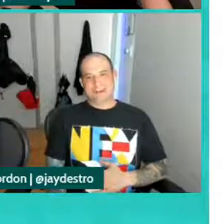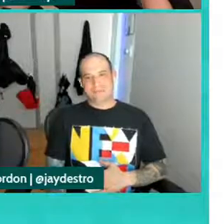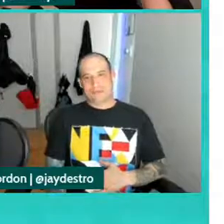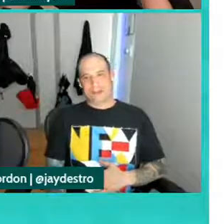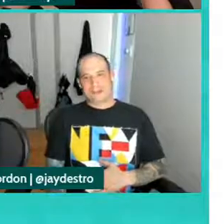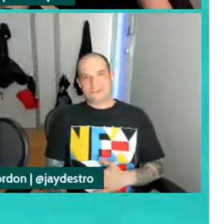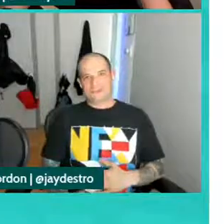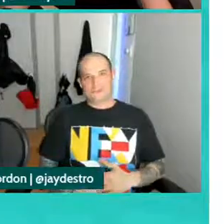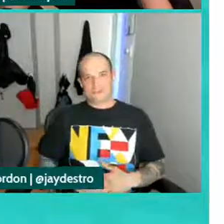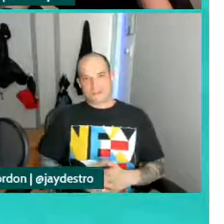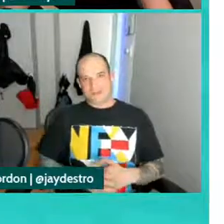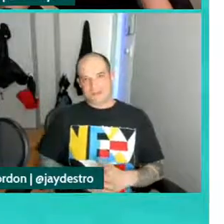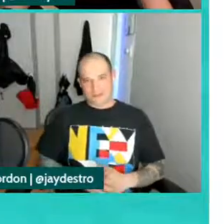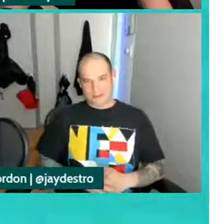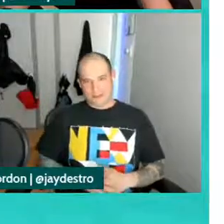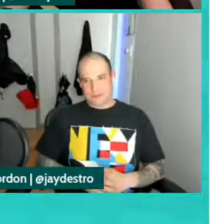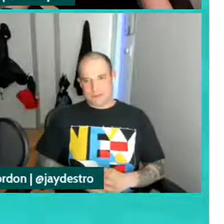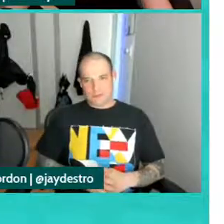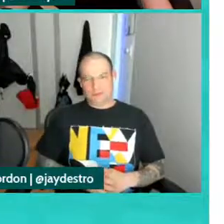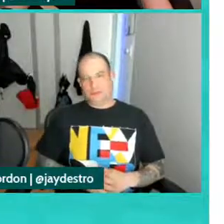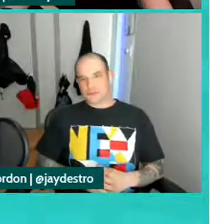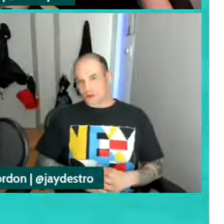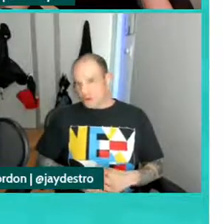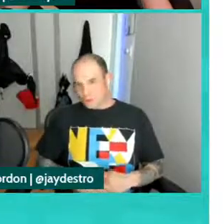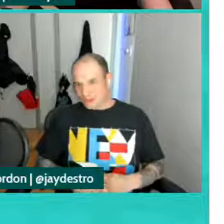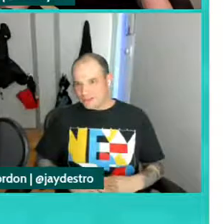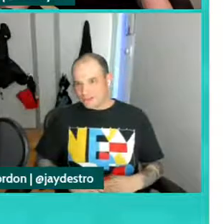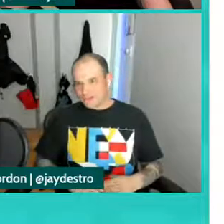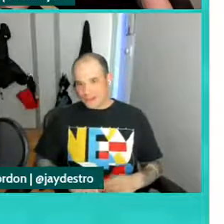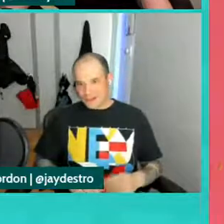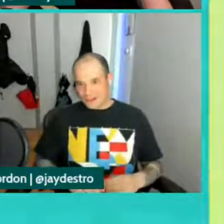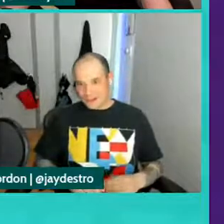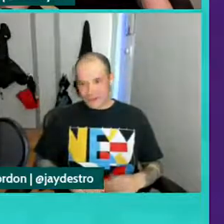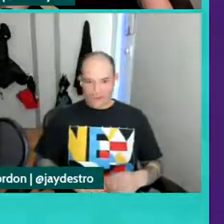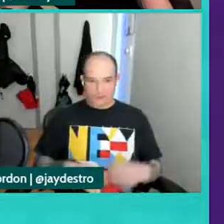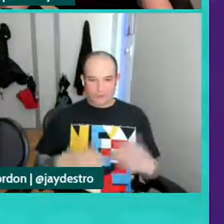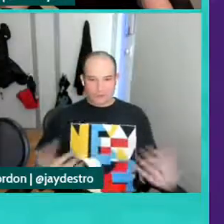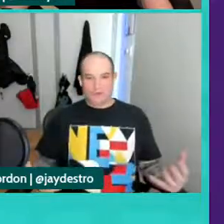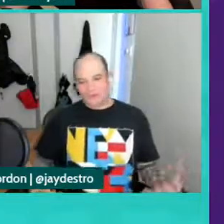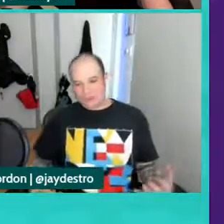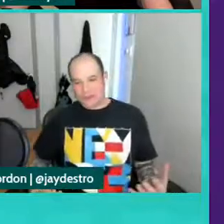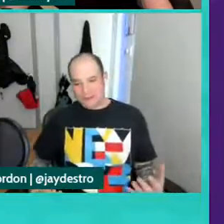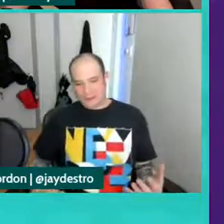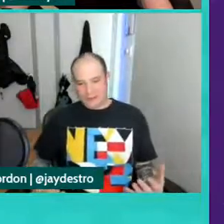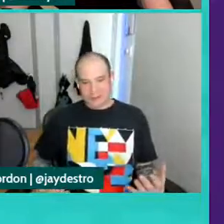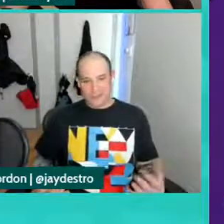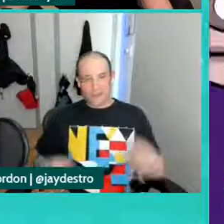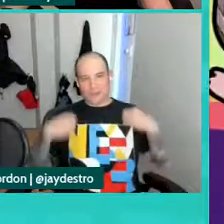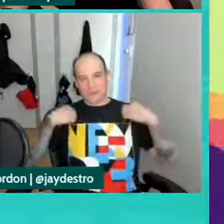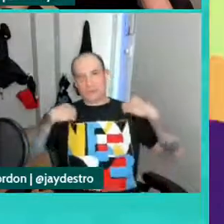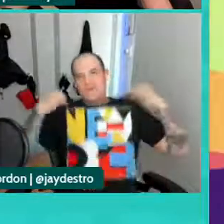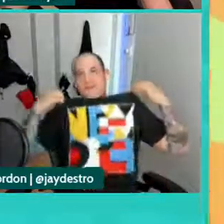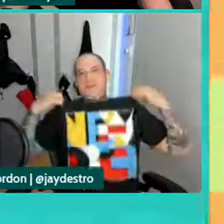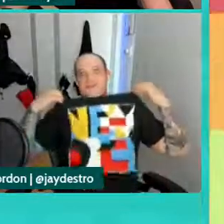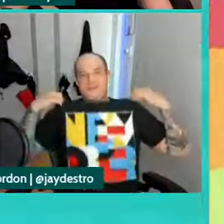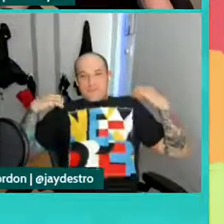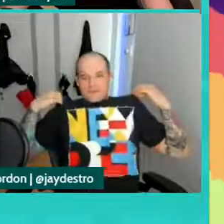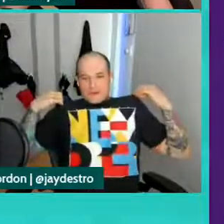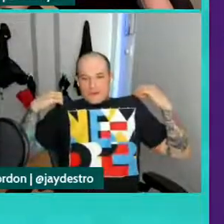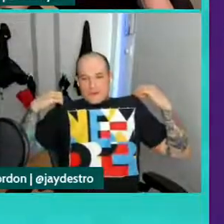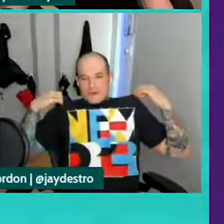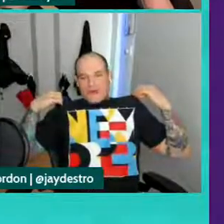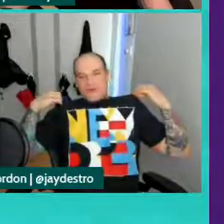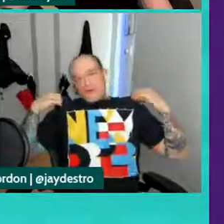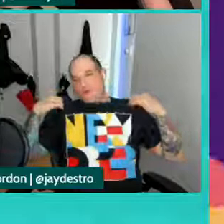Hey, Adam. It's a very, very British, always welcome here on Hello World. So I actually made